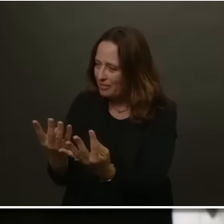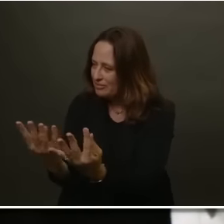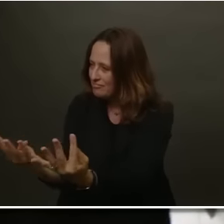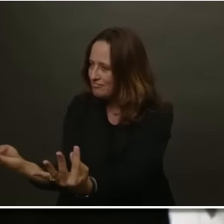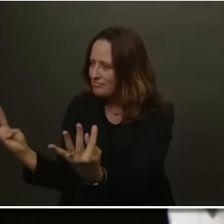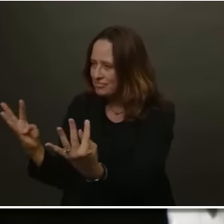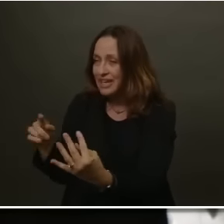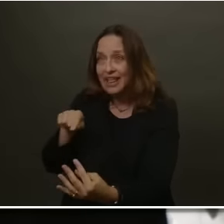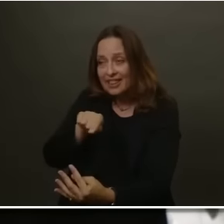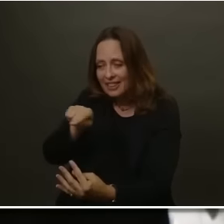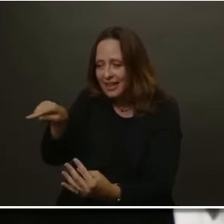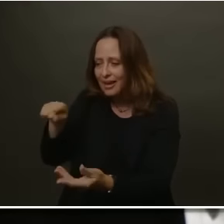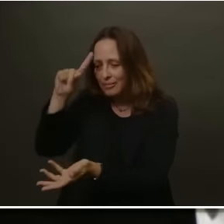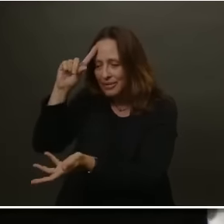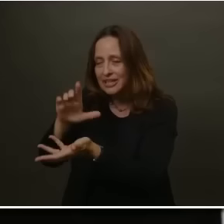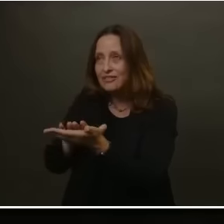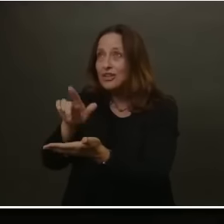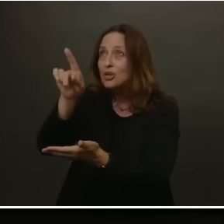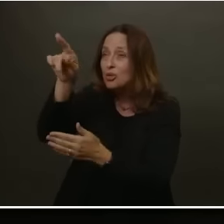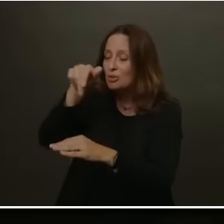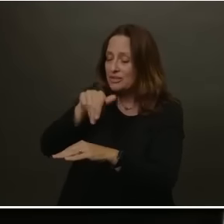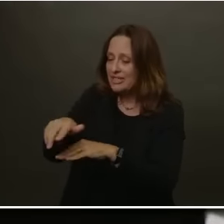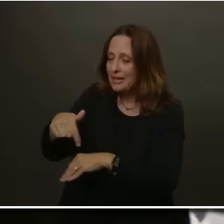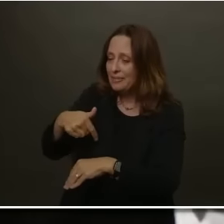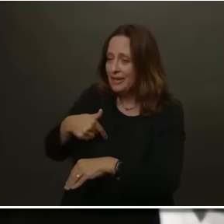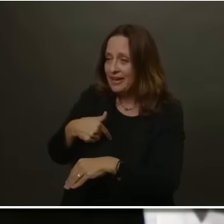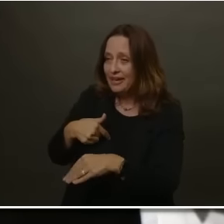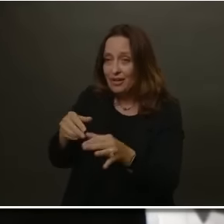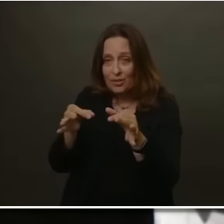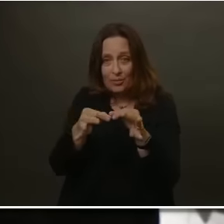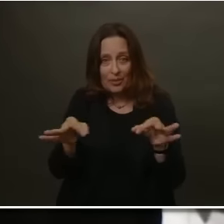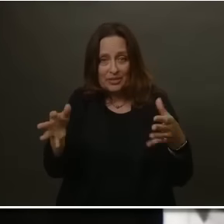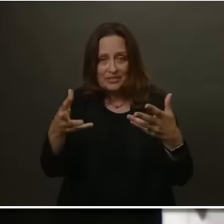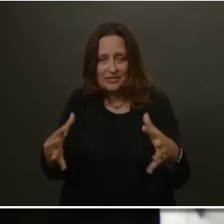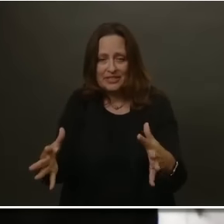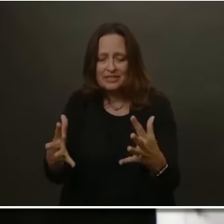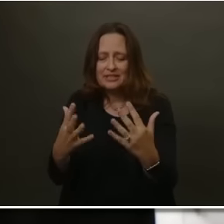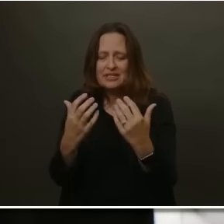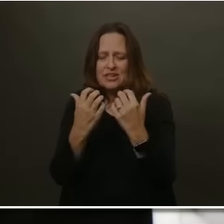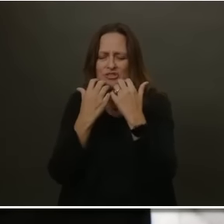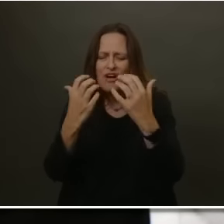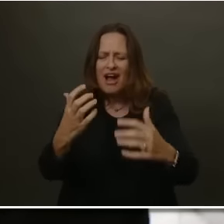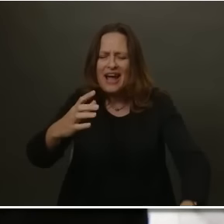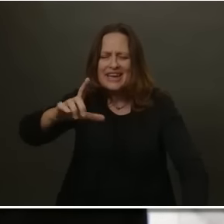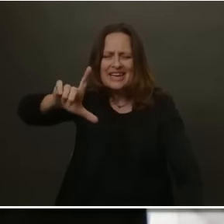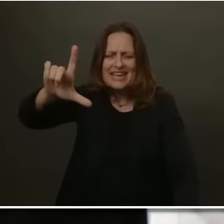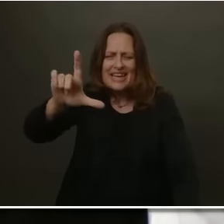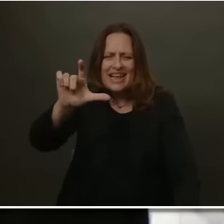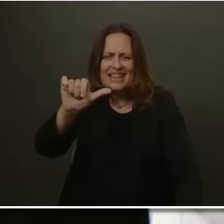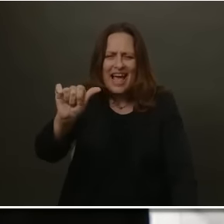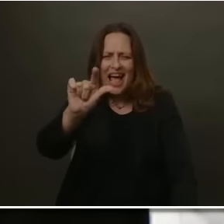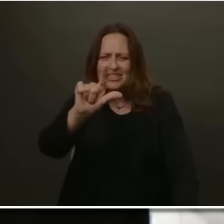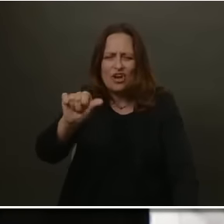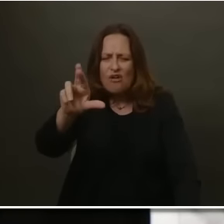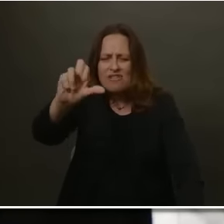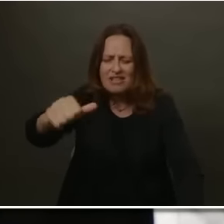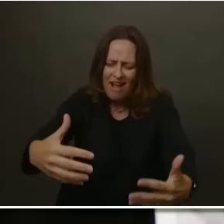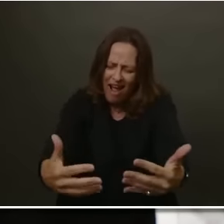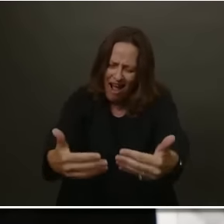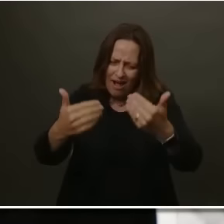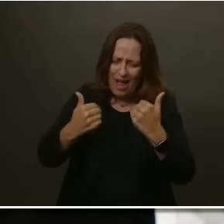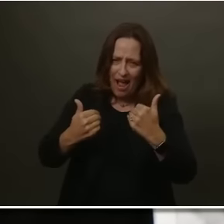they may believe that you sent me." When he had said this, he cried with a loud voice, "Lazarus, come out!"